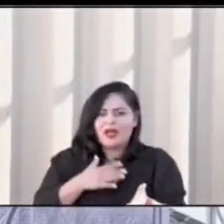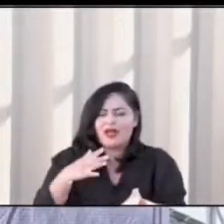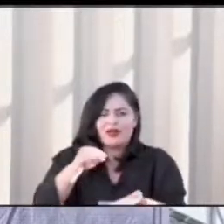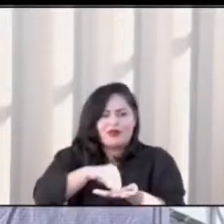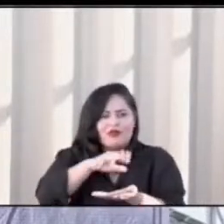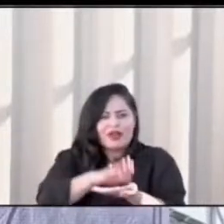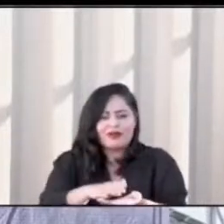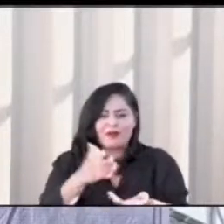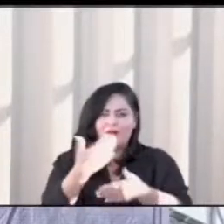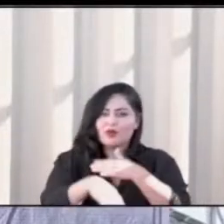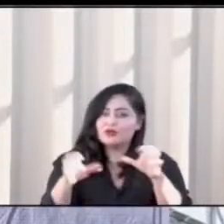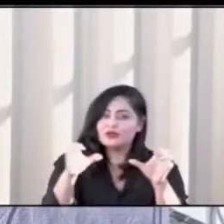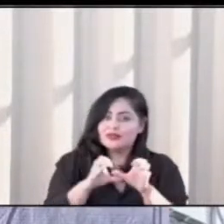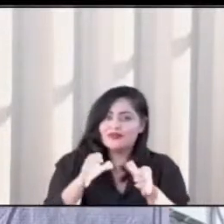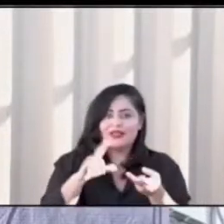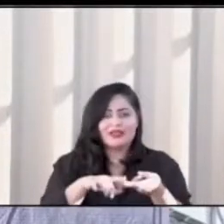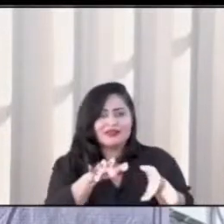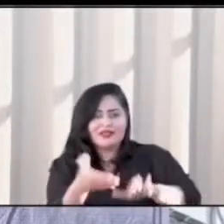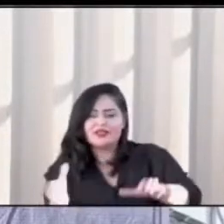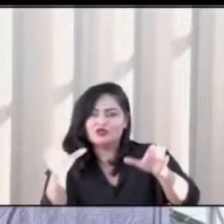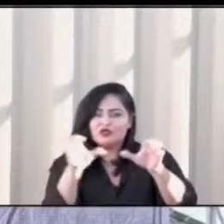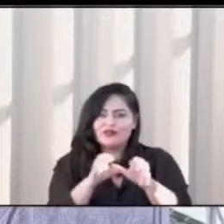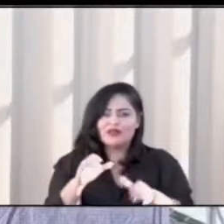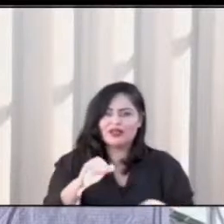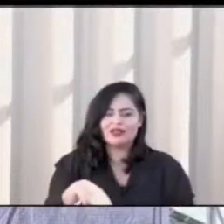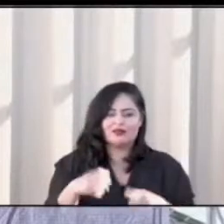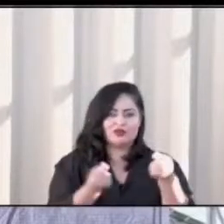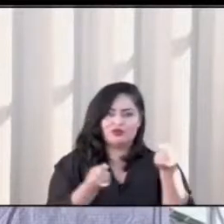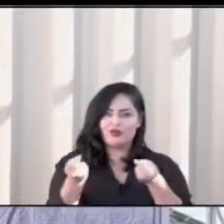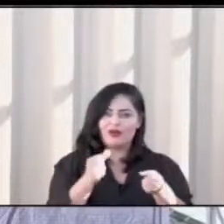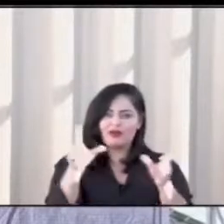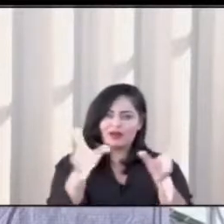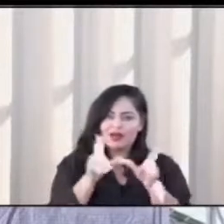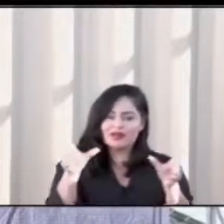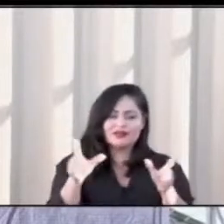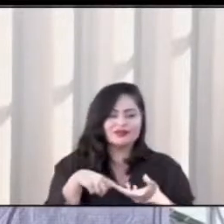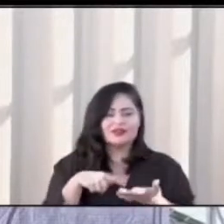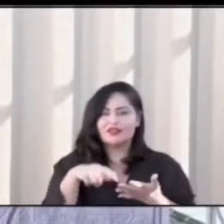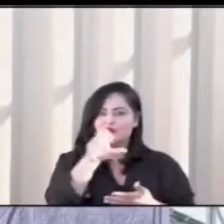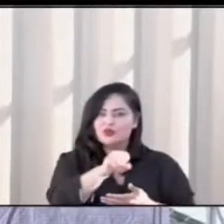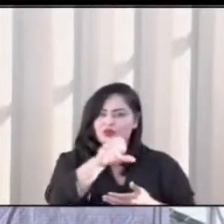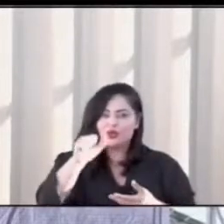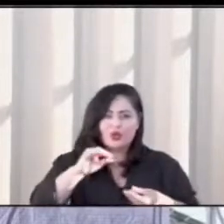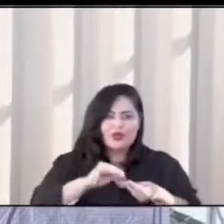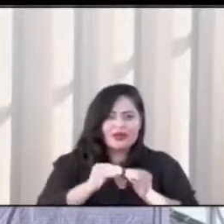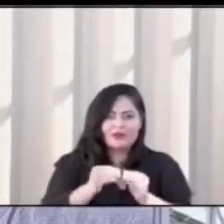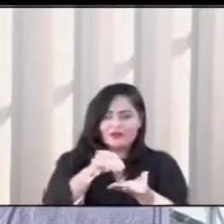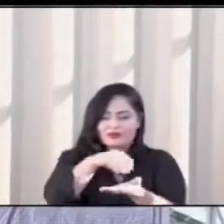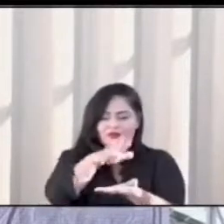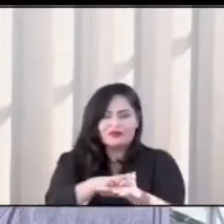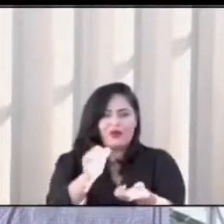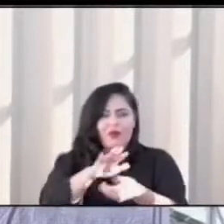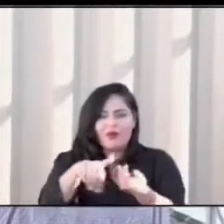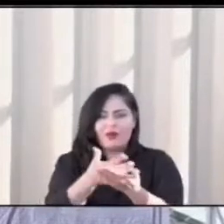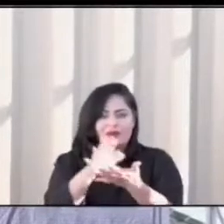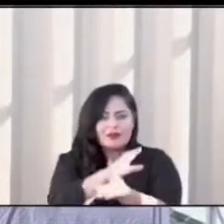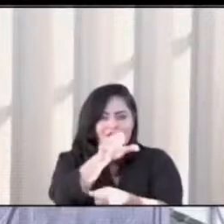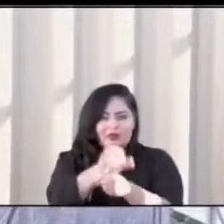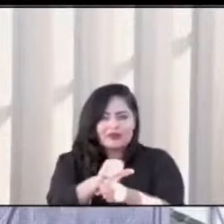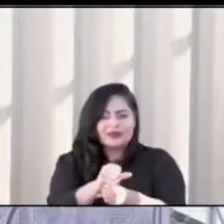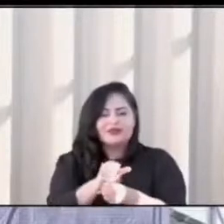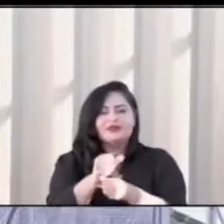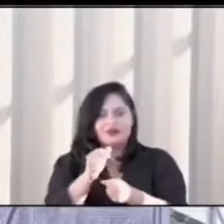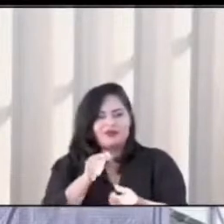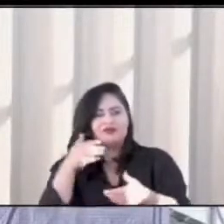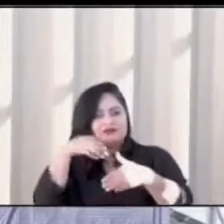include birth certificates, death certificates, driver's licenses, social security documentation, etc. They also will help those